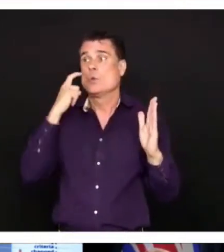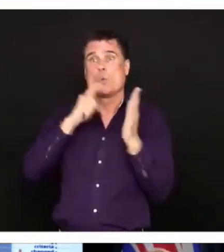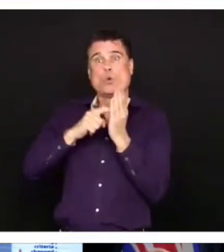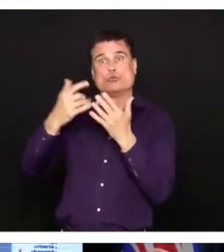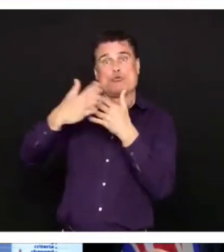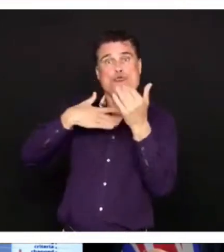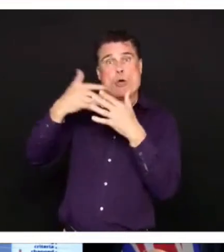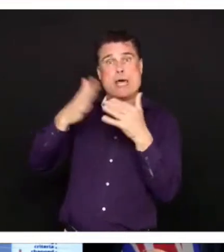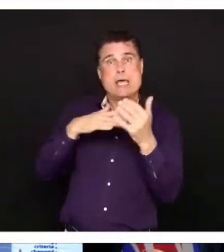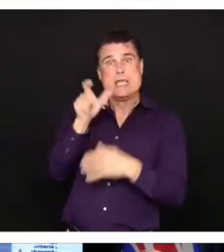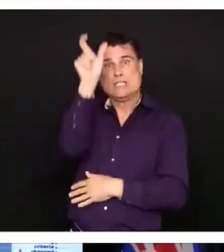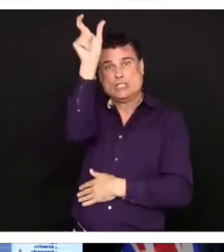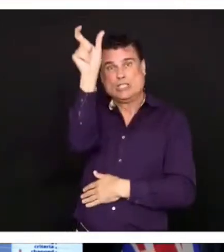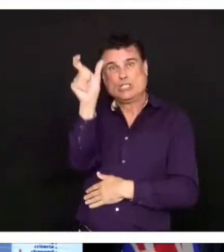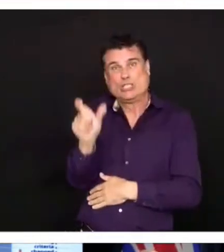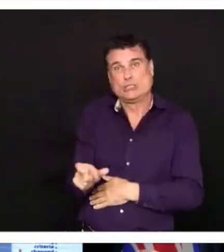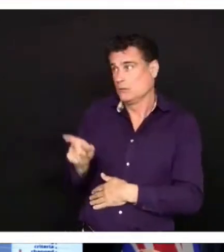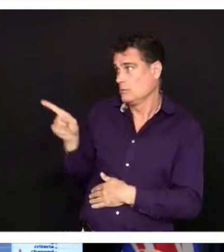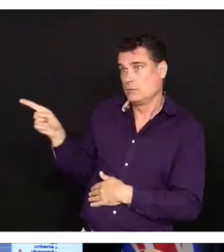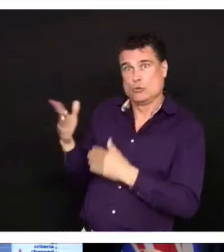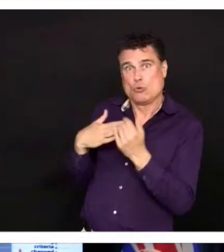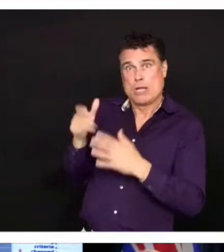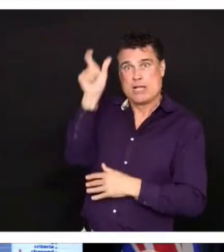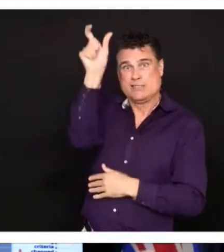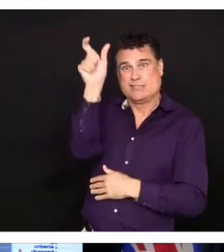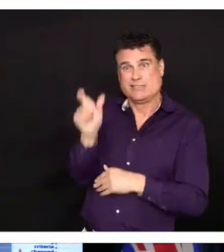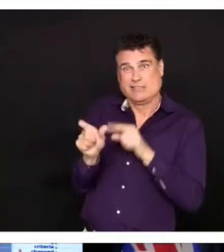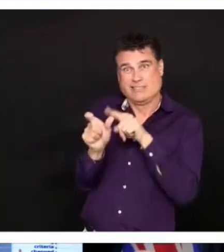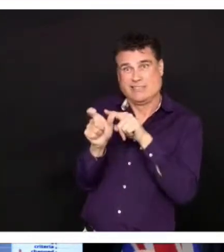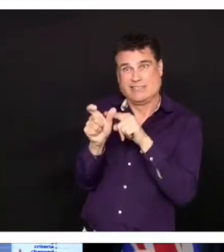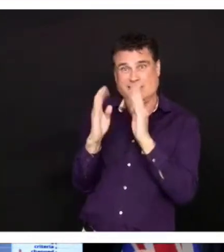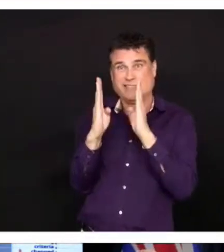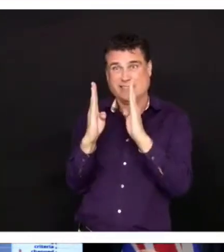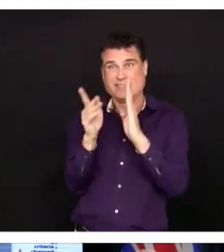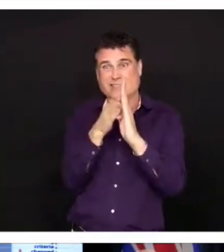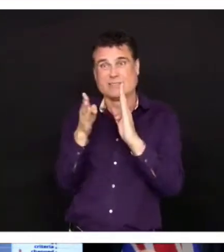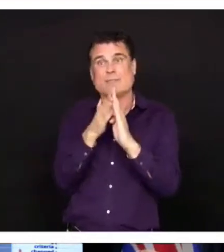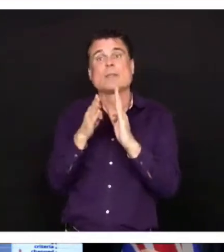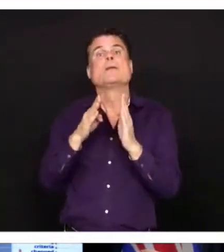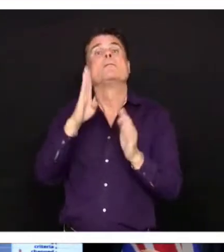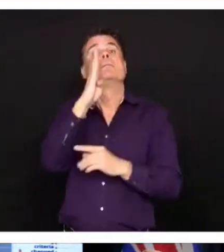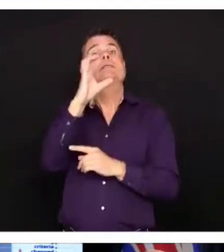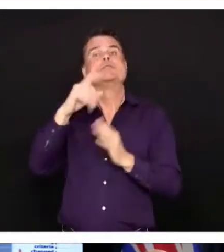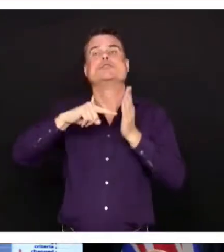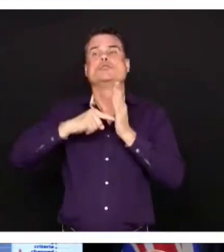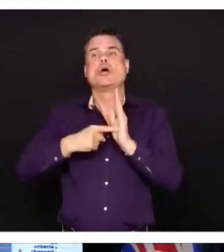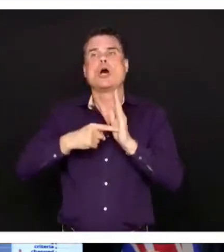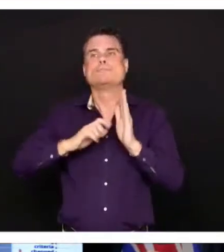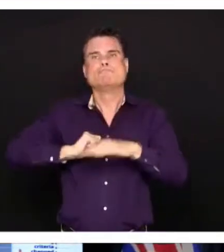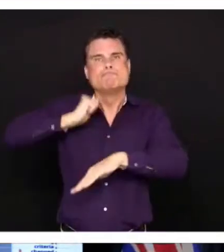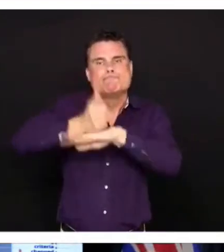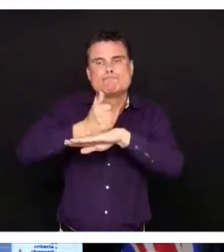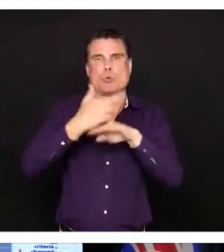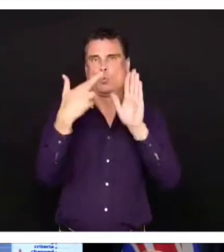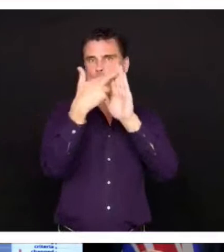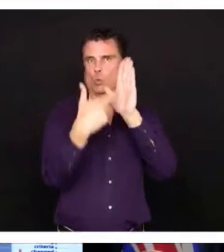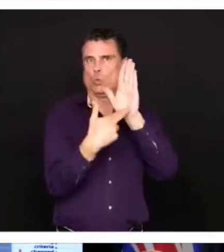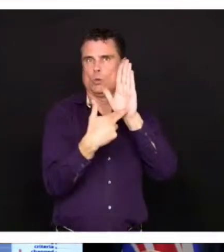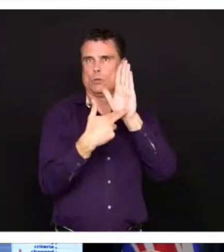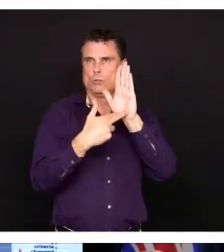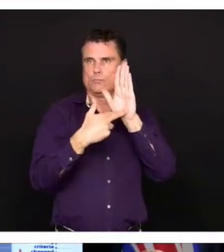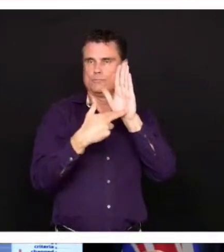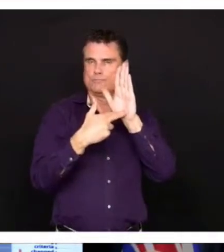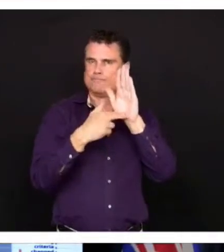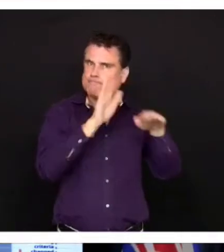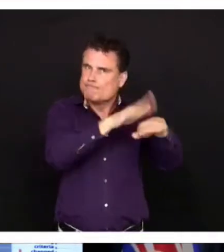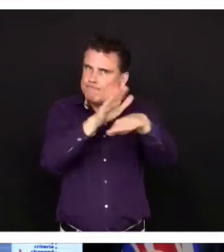that put distance between us as a way to stop the transmission of this virus in our community and in our